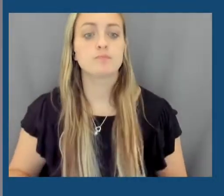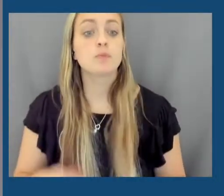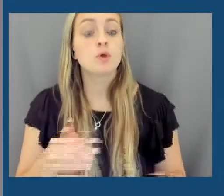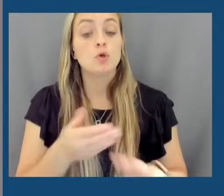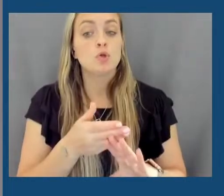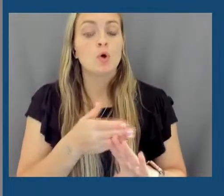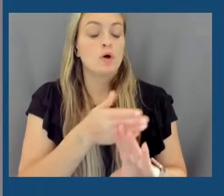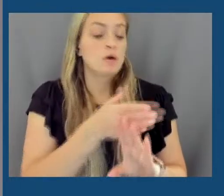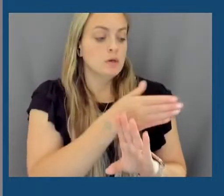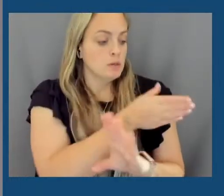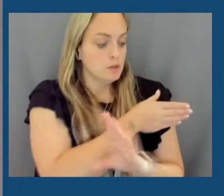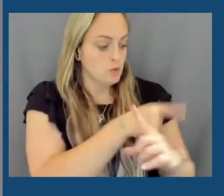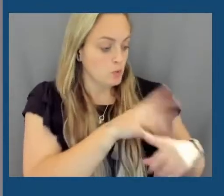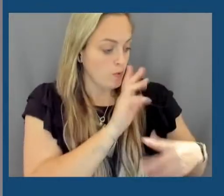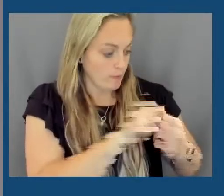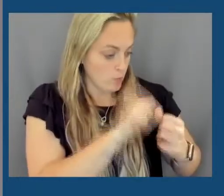adults,